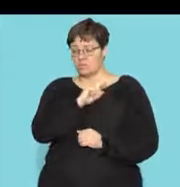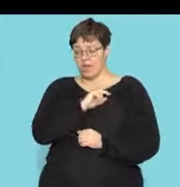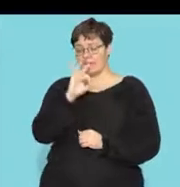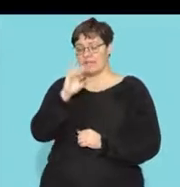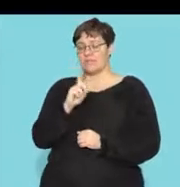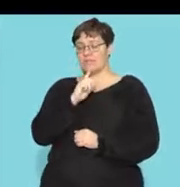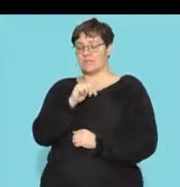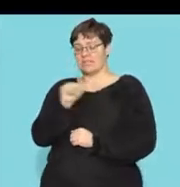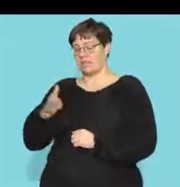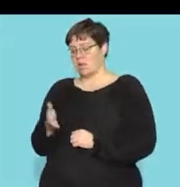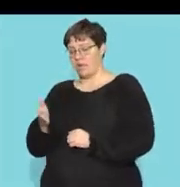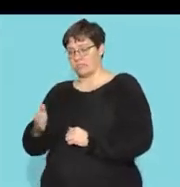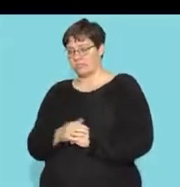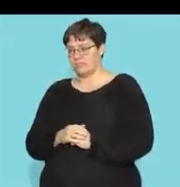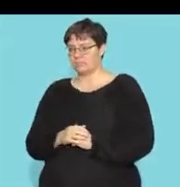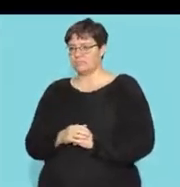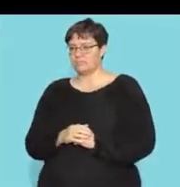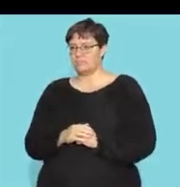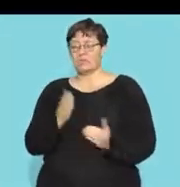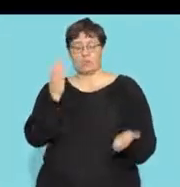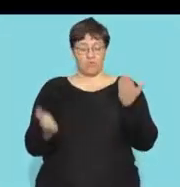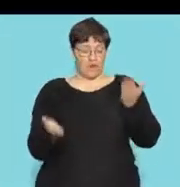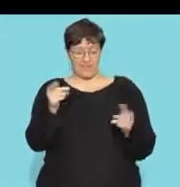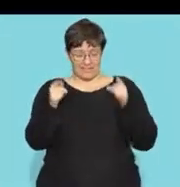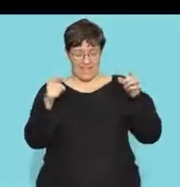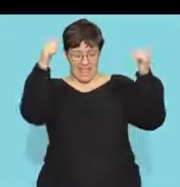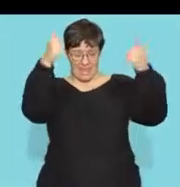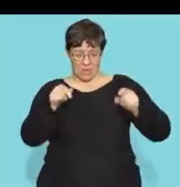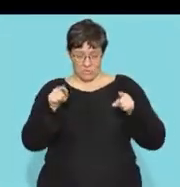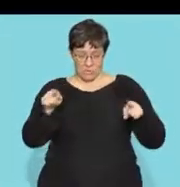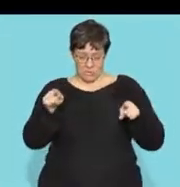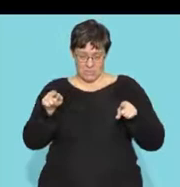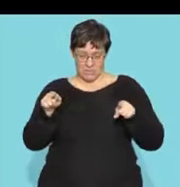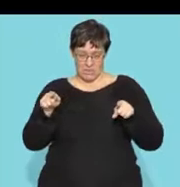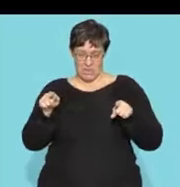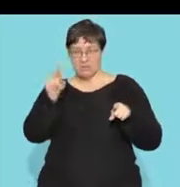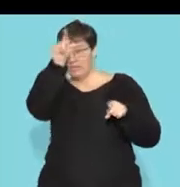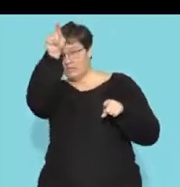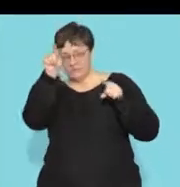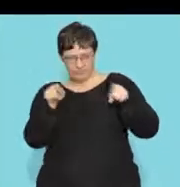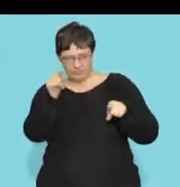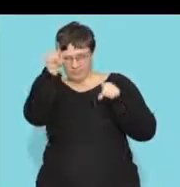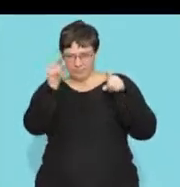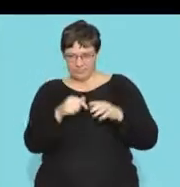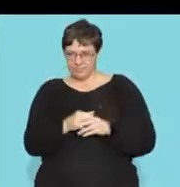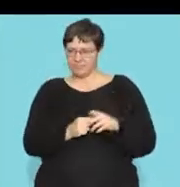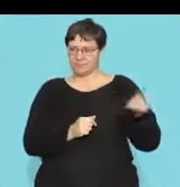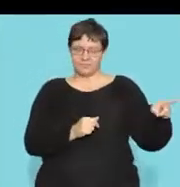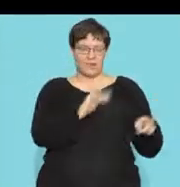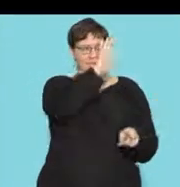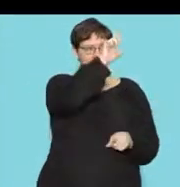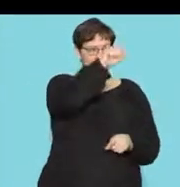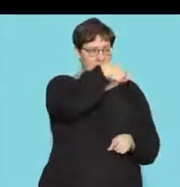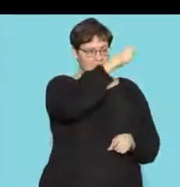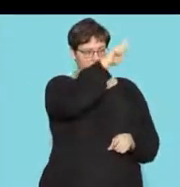3,600. Watch. I want you to relate the account with the calculation. Watch. 5,700.